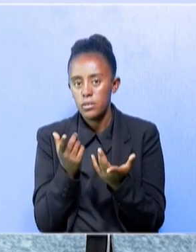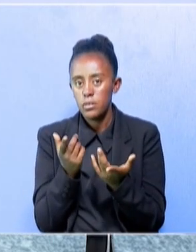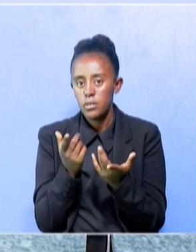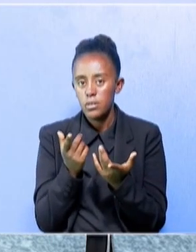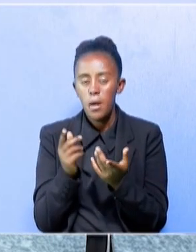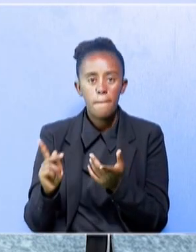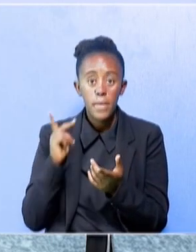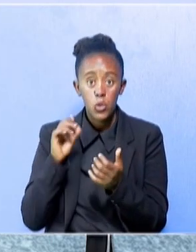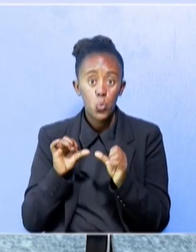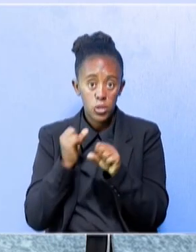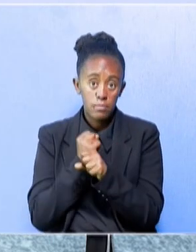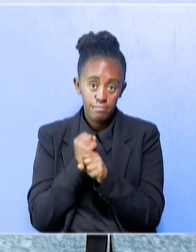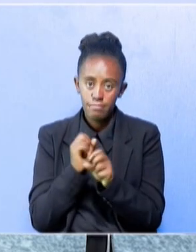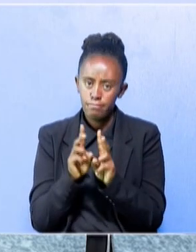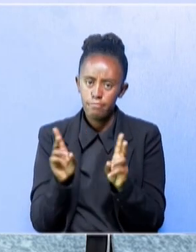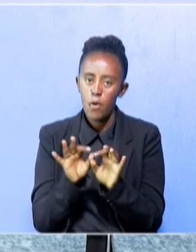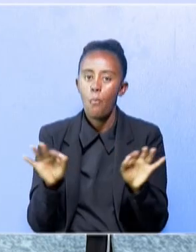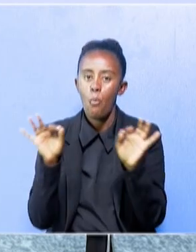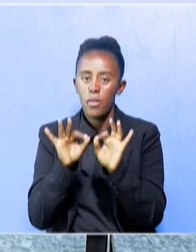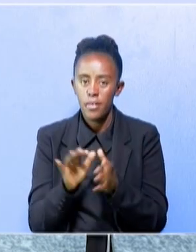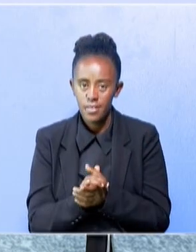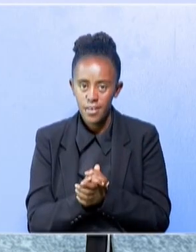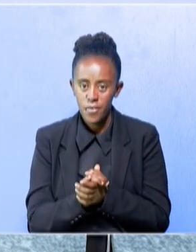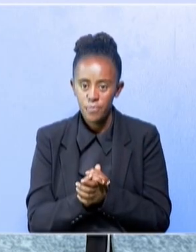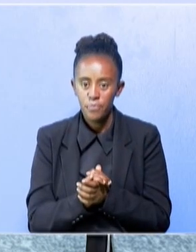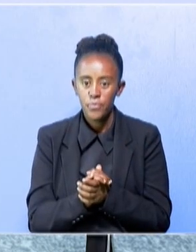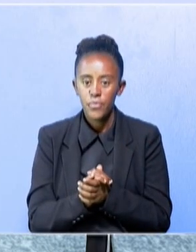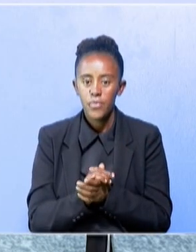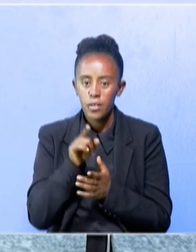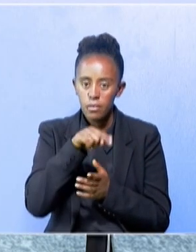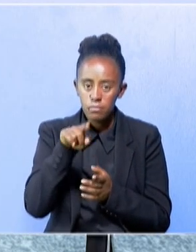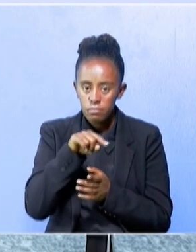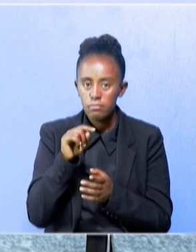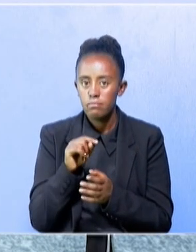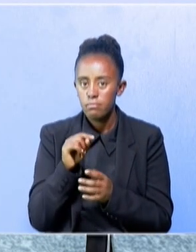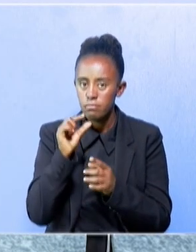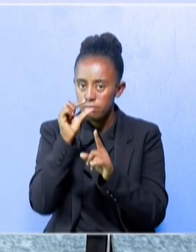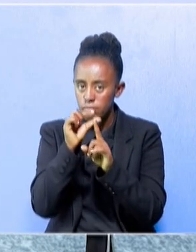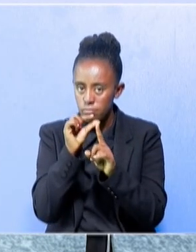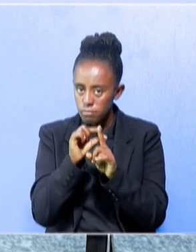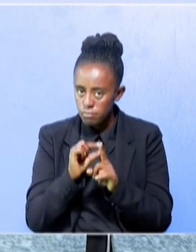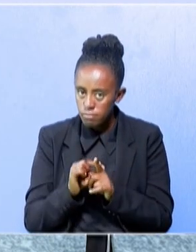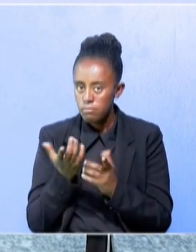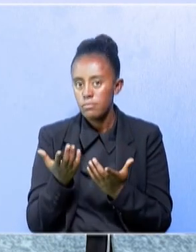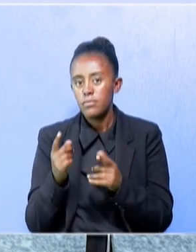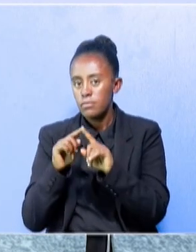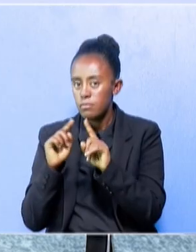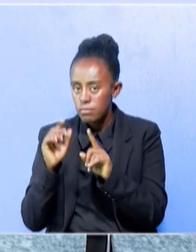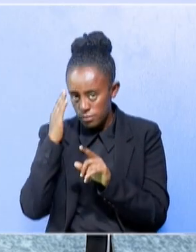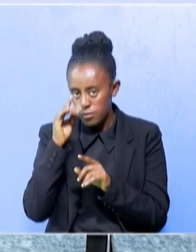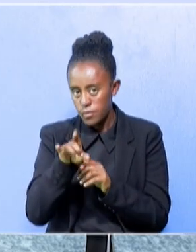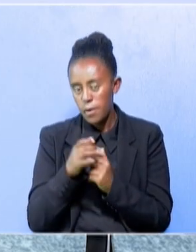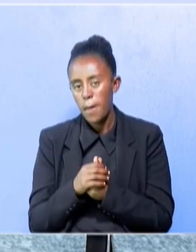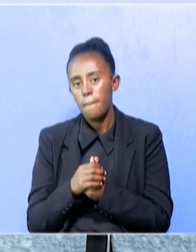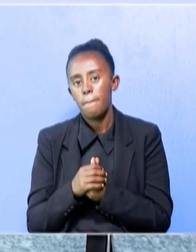what? Past continuous tense. Good. So you have to be familiar about this. Therefore,